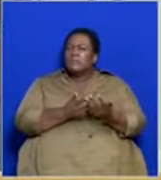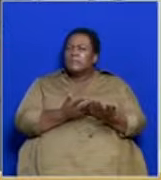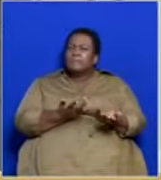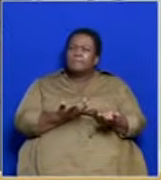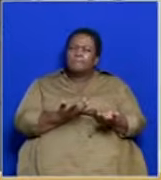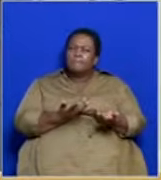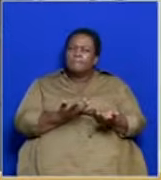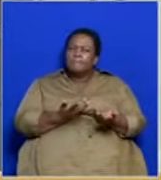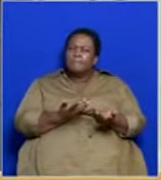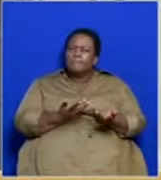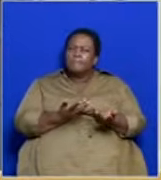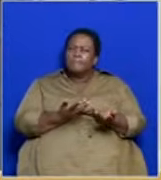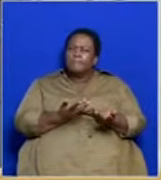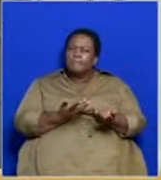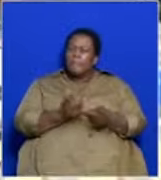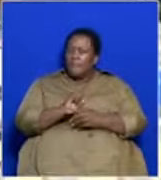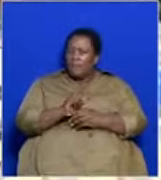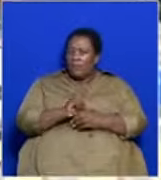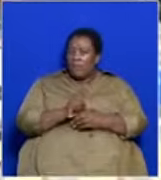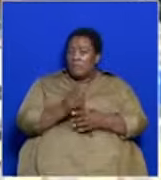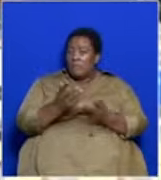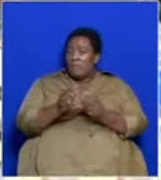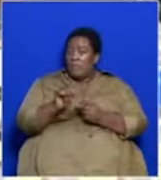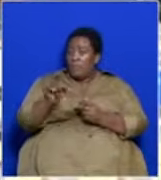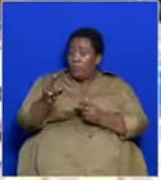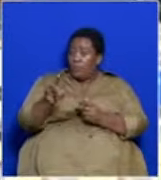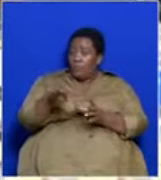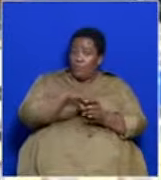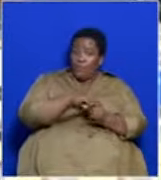maybe you're not the one to speak to it. If you say to us, Mr.